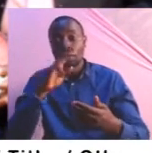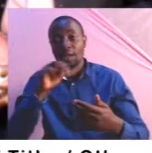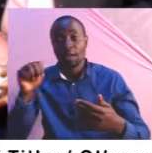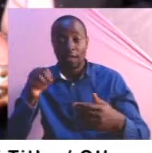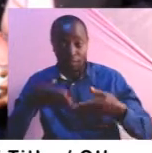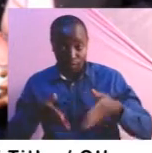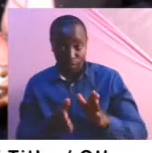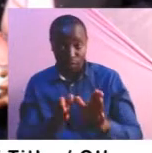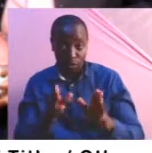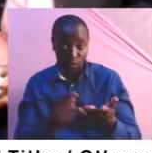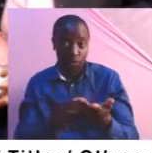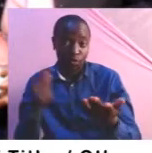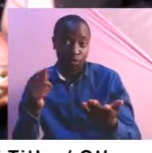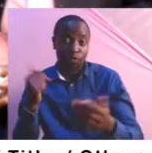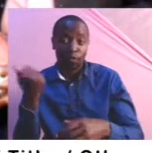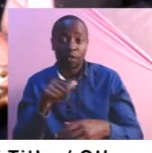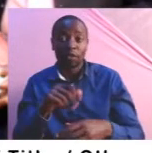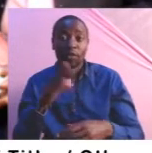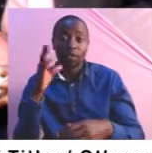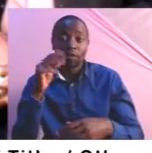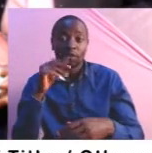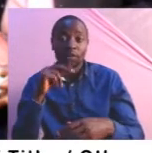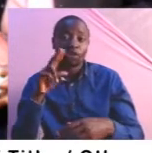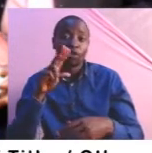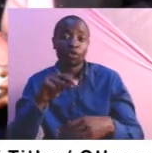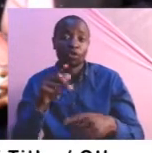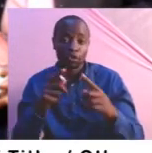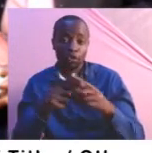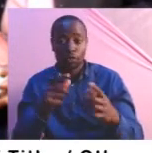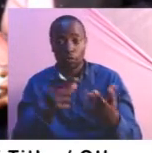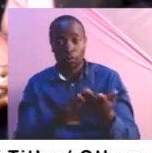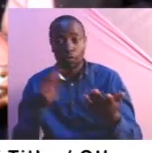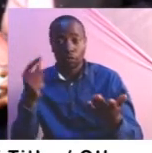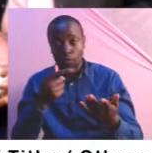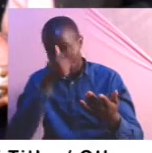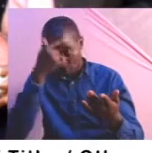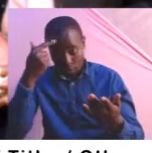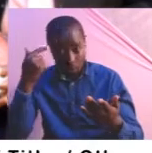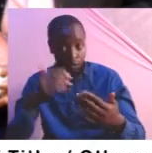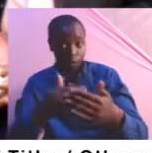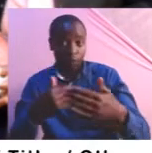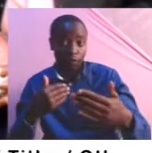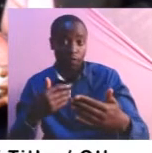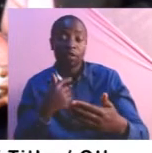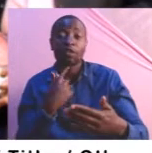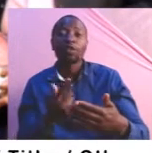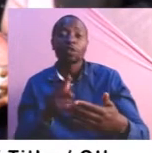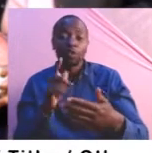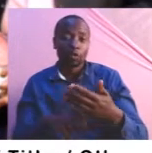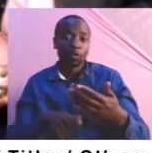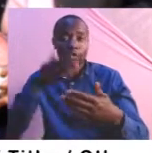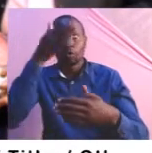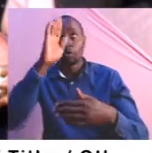he had spoken to him and told him not to go, because he had already, even before he tells God what